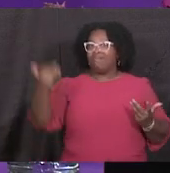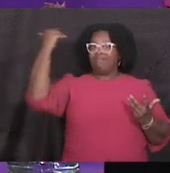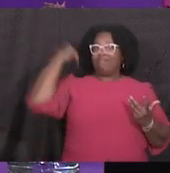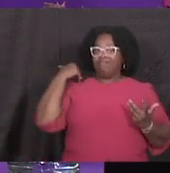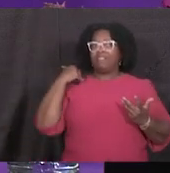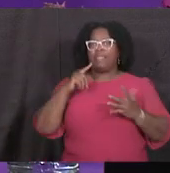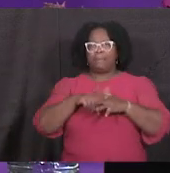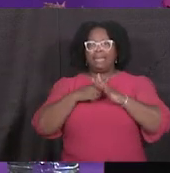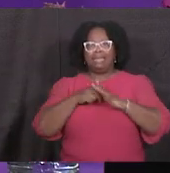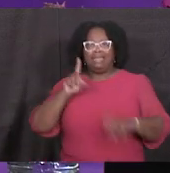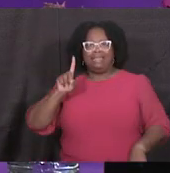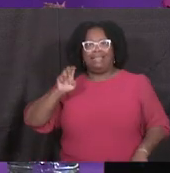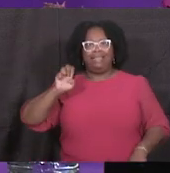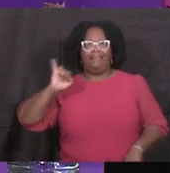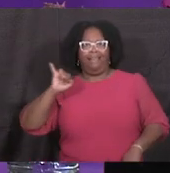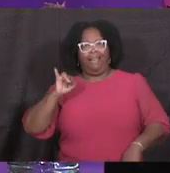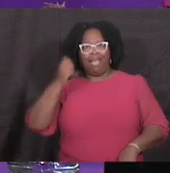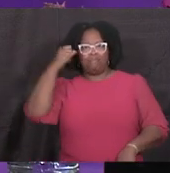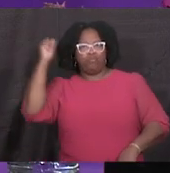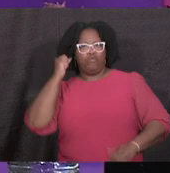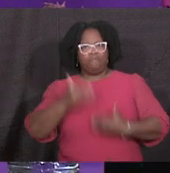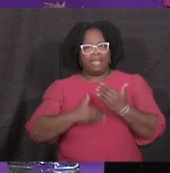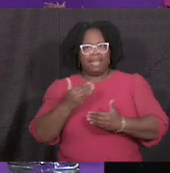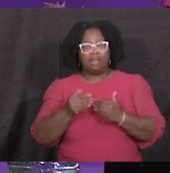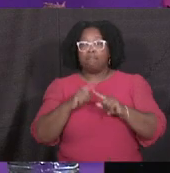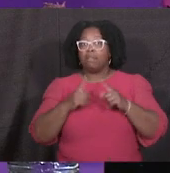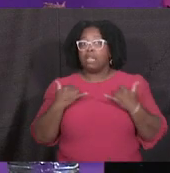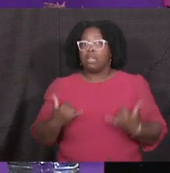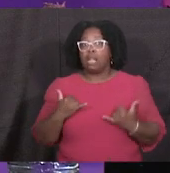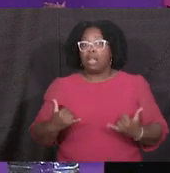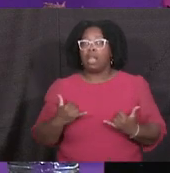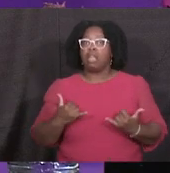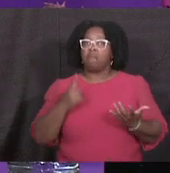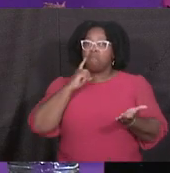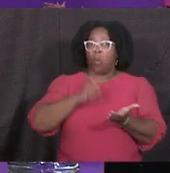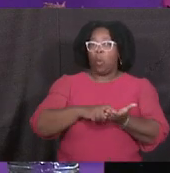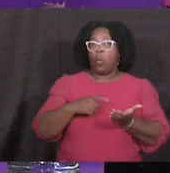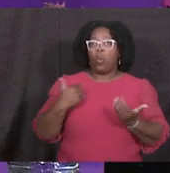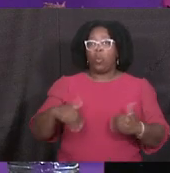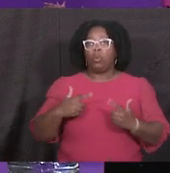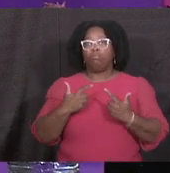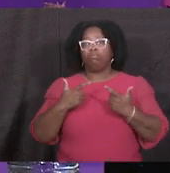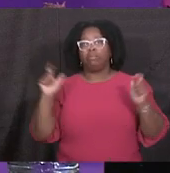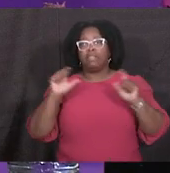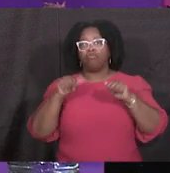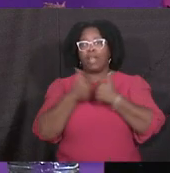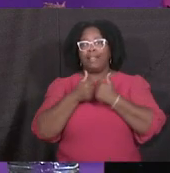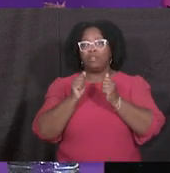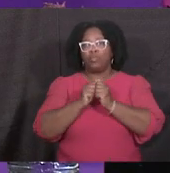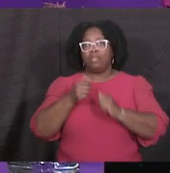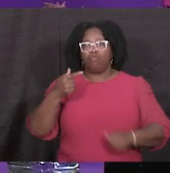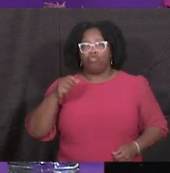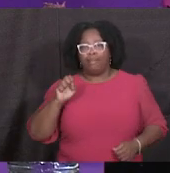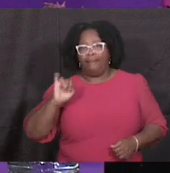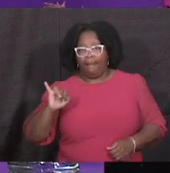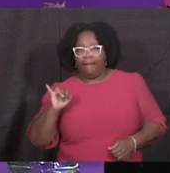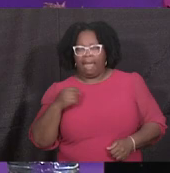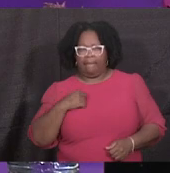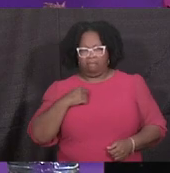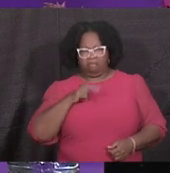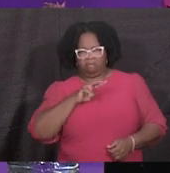of the DEI movement. I would say today, one of the biggest challenges I've seen while working at GEI is, you know, I